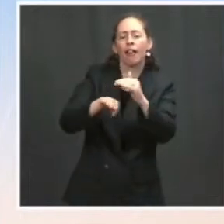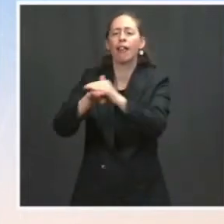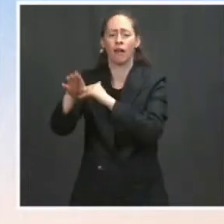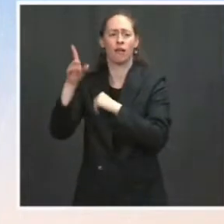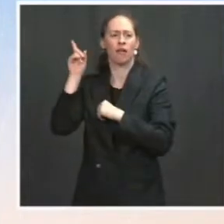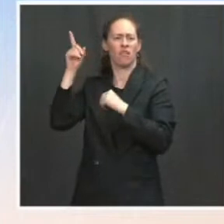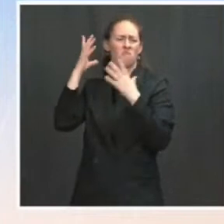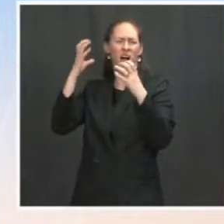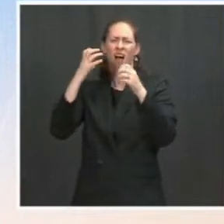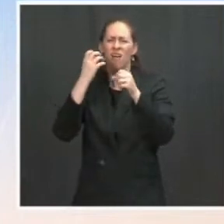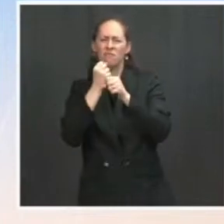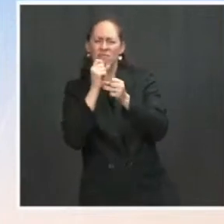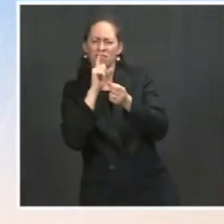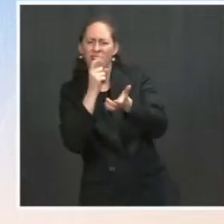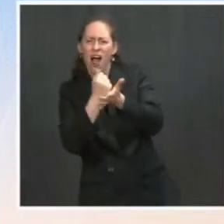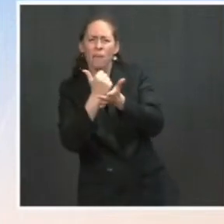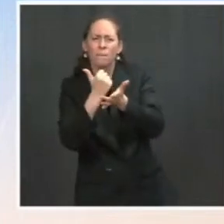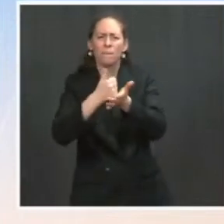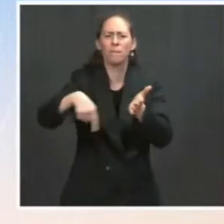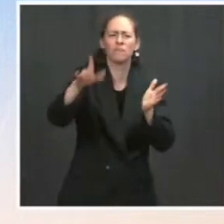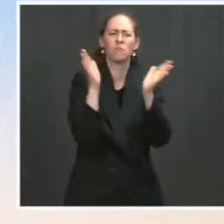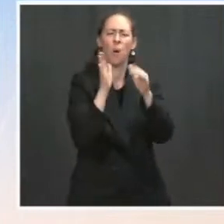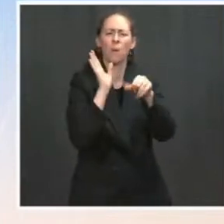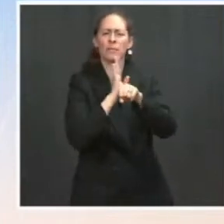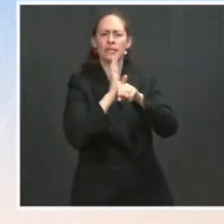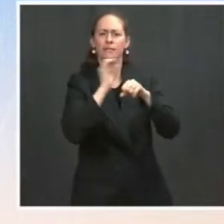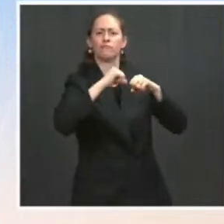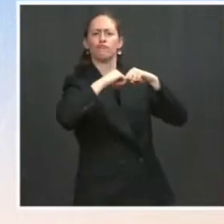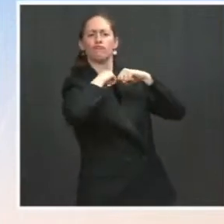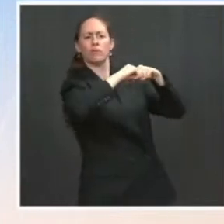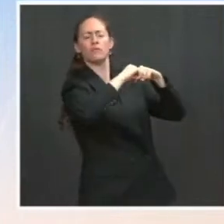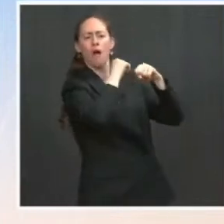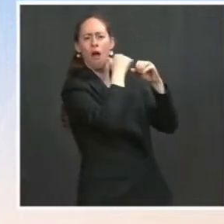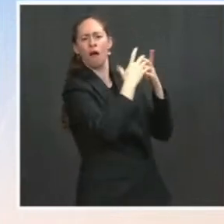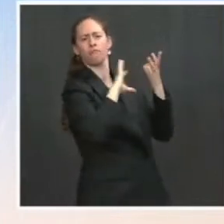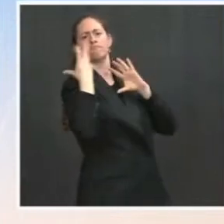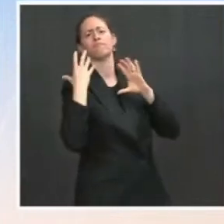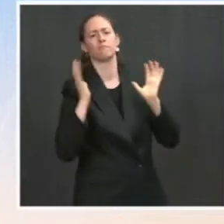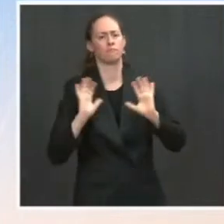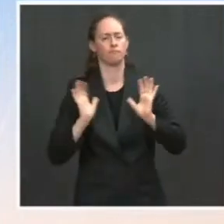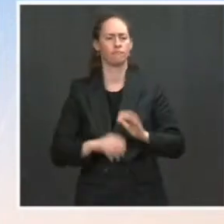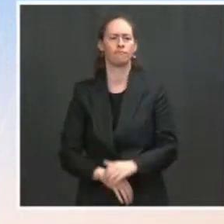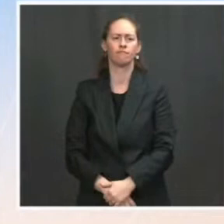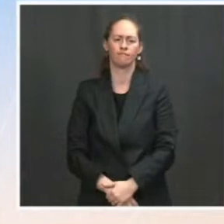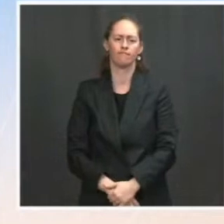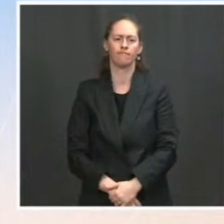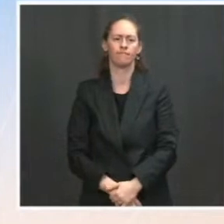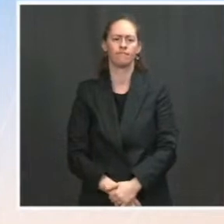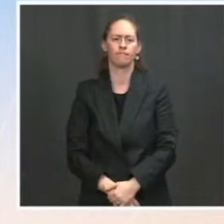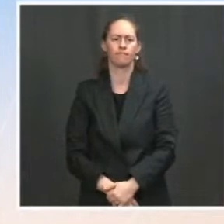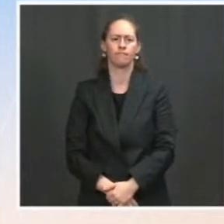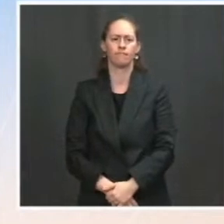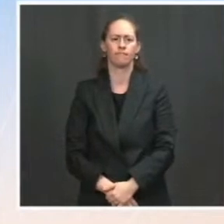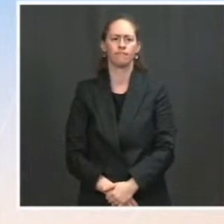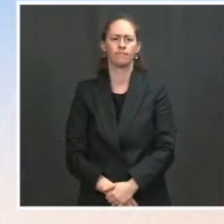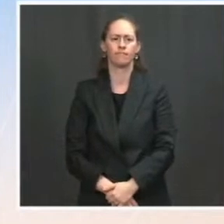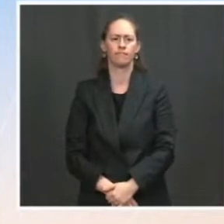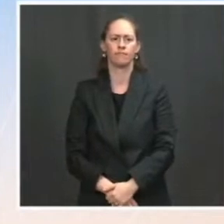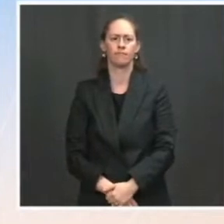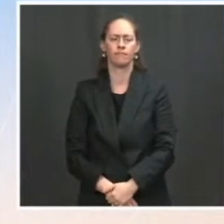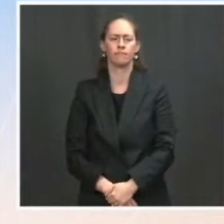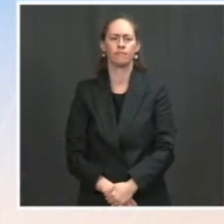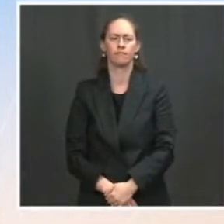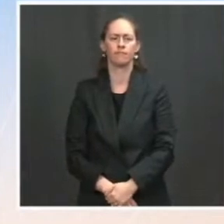world to address ransomware, because transnational criminals are most often the perpetrators of these crimes, and they often leverage